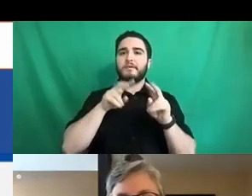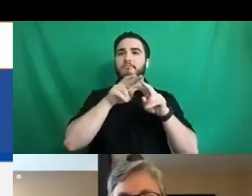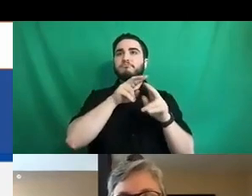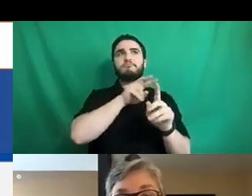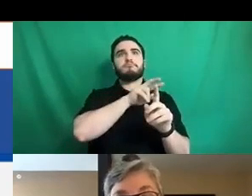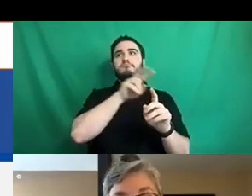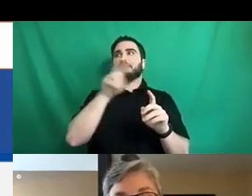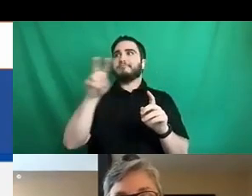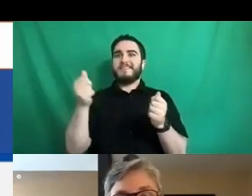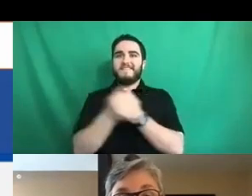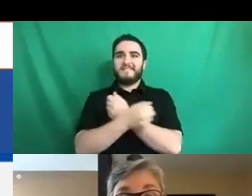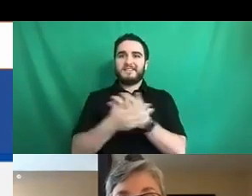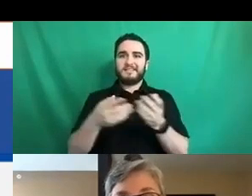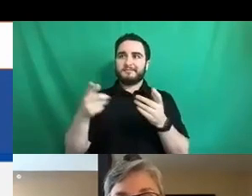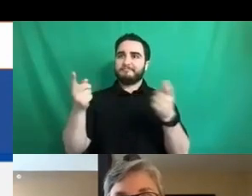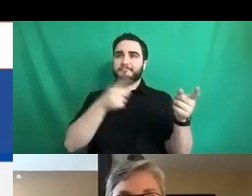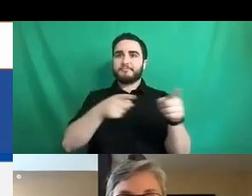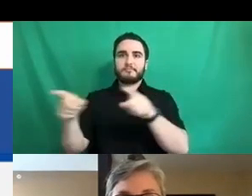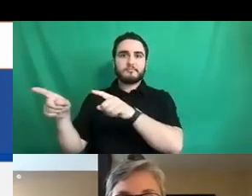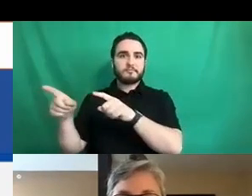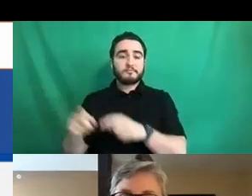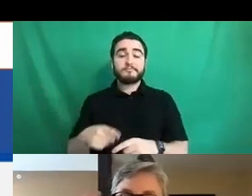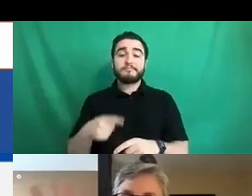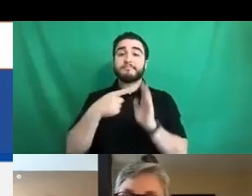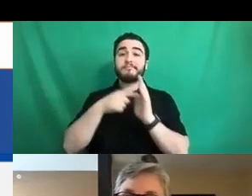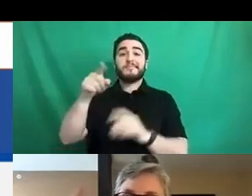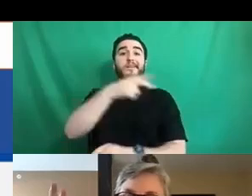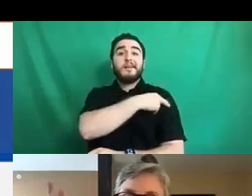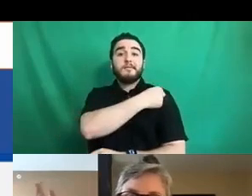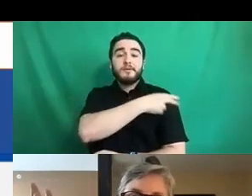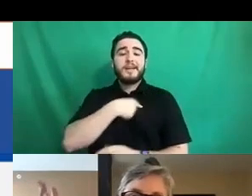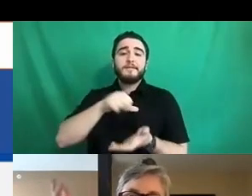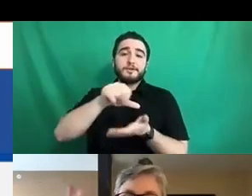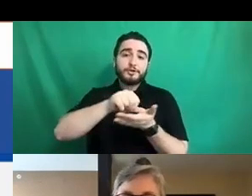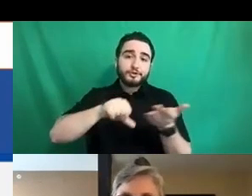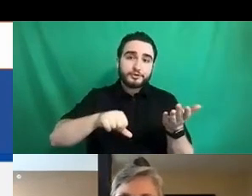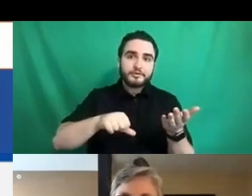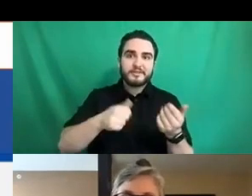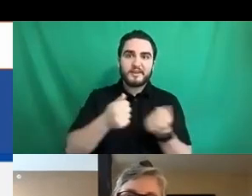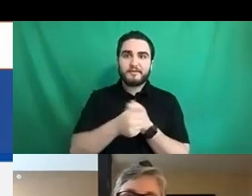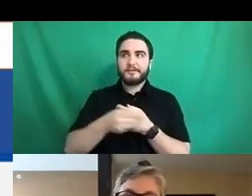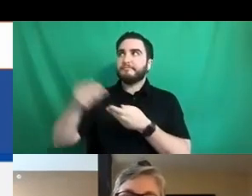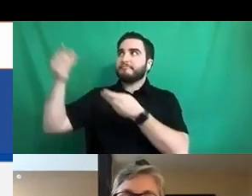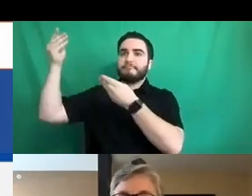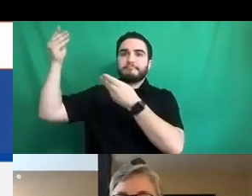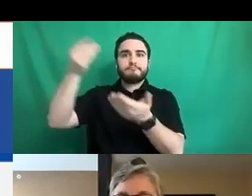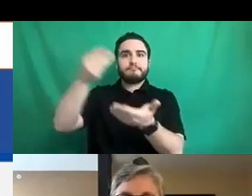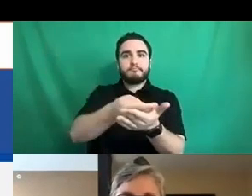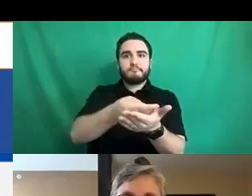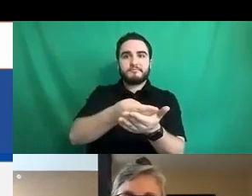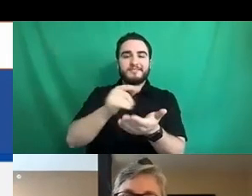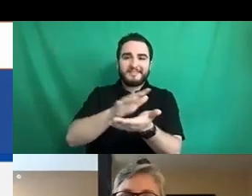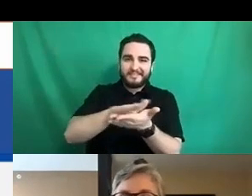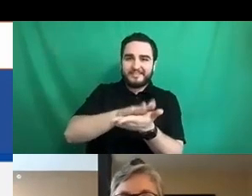out. So for example, in a hospital, they're putting, they have surgeries and all the material comes down to a